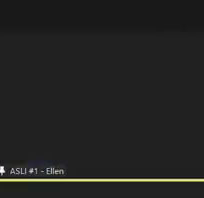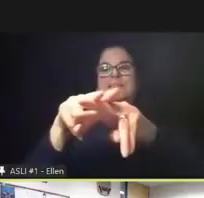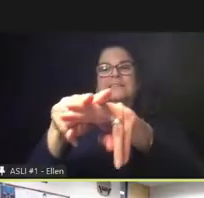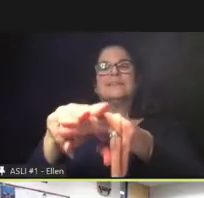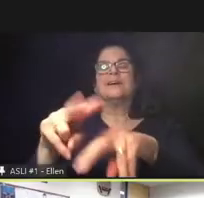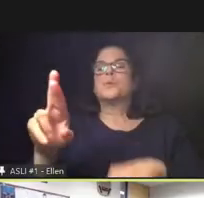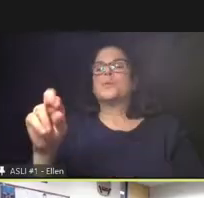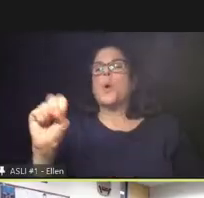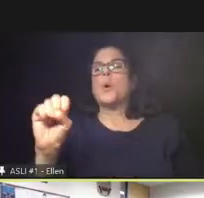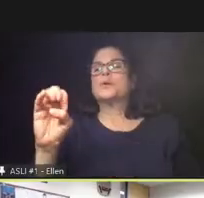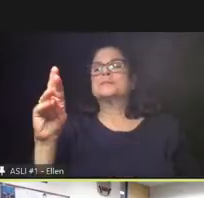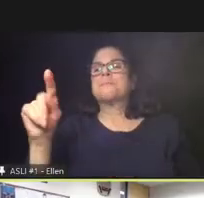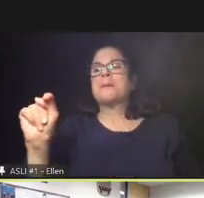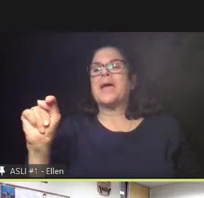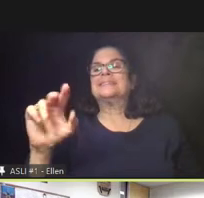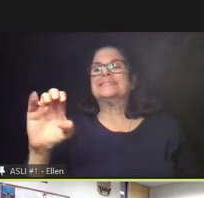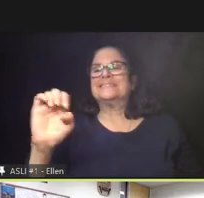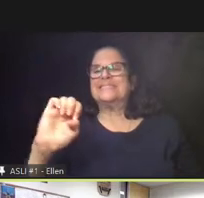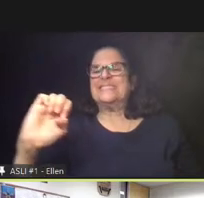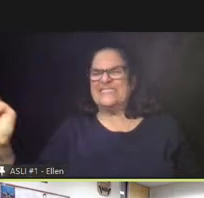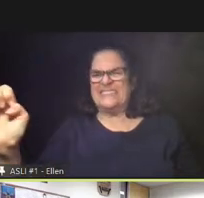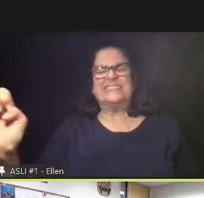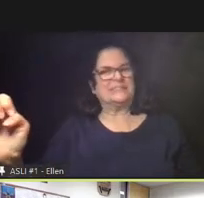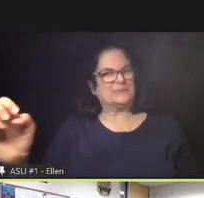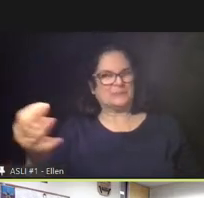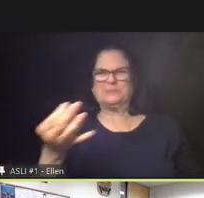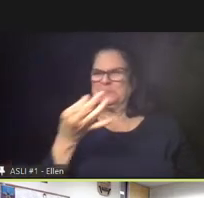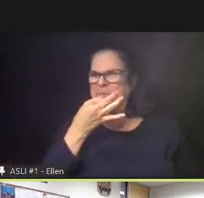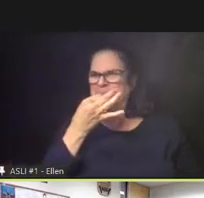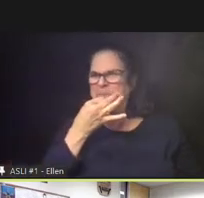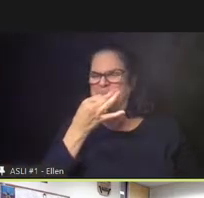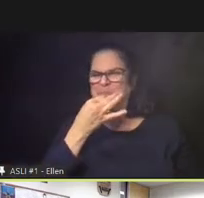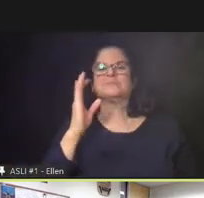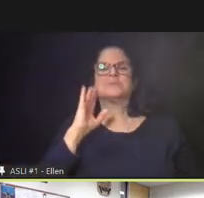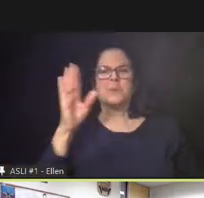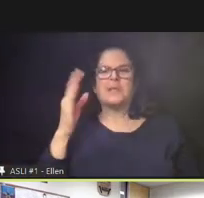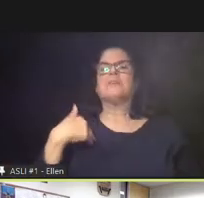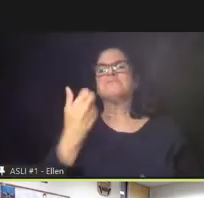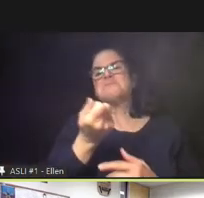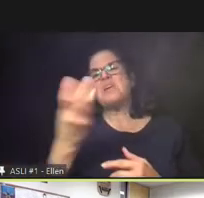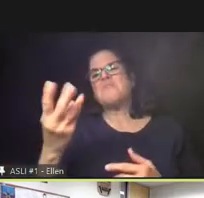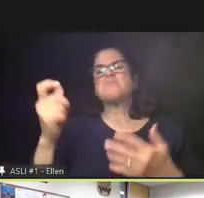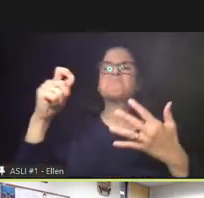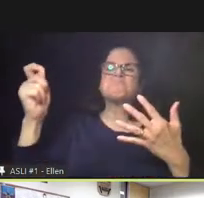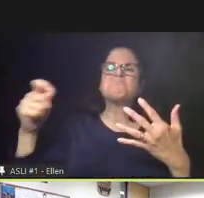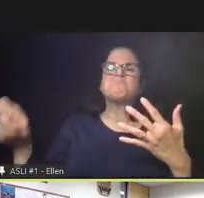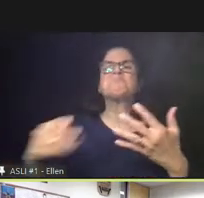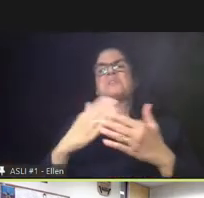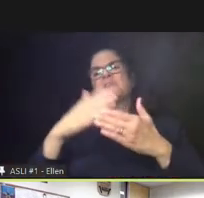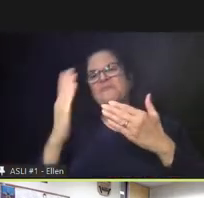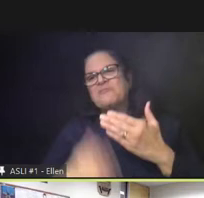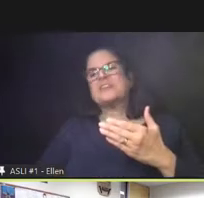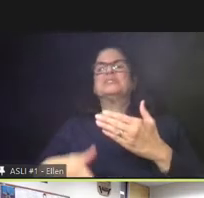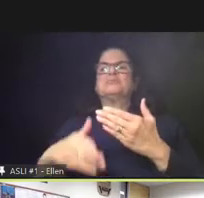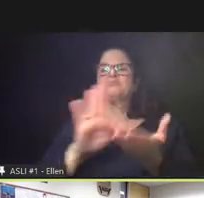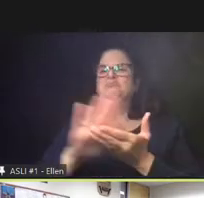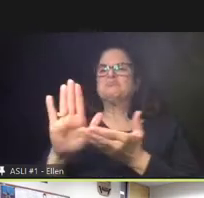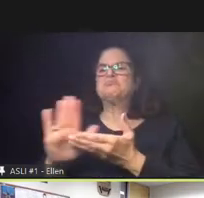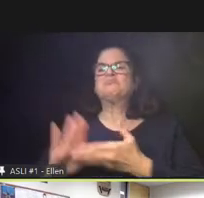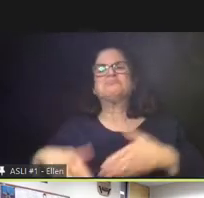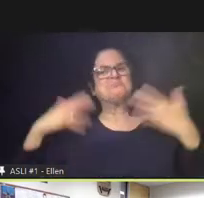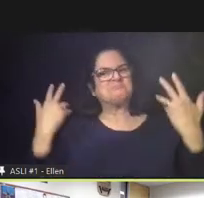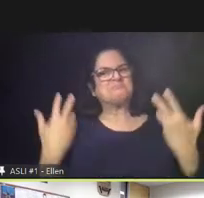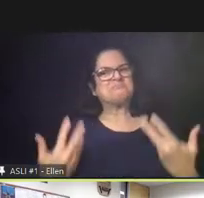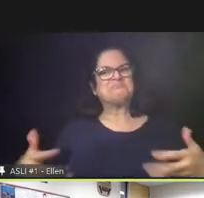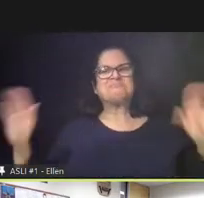finished recently. We will have a bunch of punch lists and closeout items over the upcoming months that we'll be working on to clear out the rest of the details on this